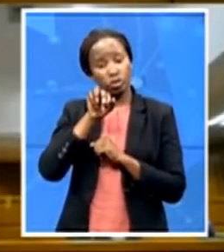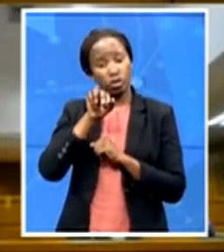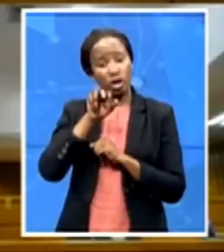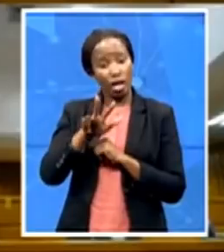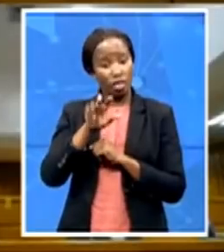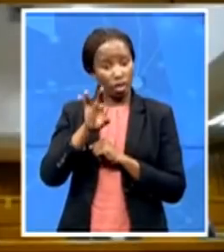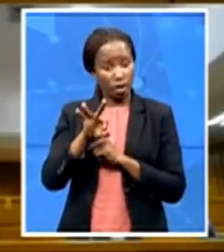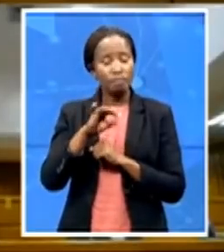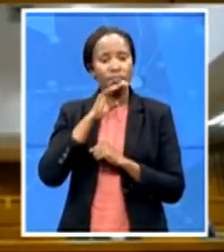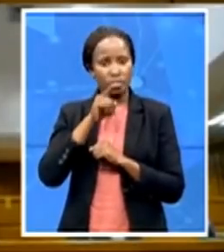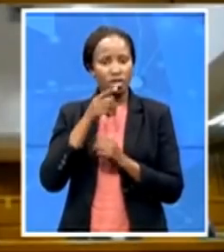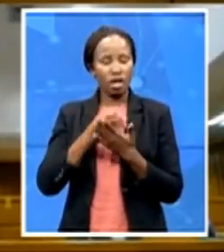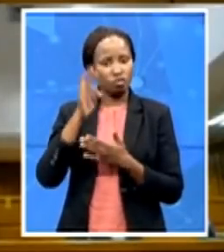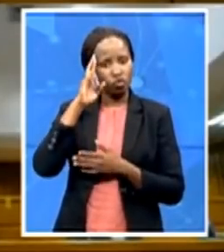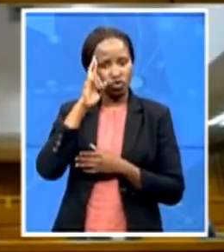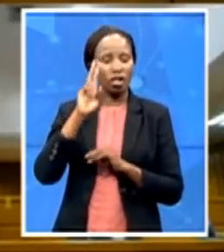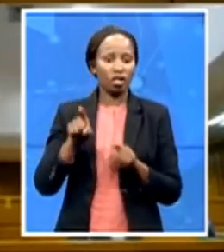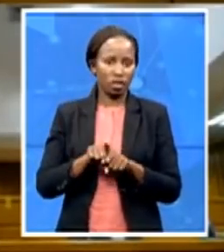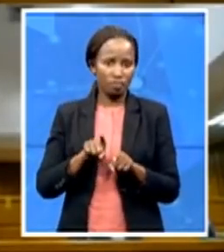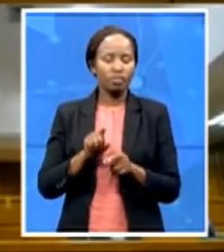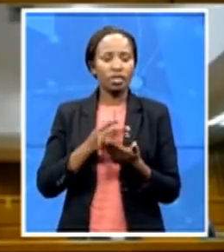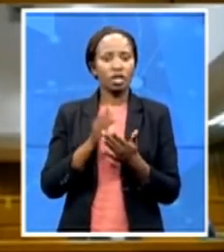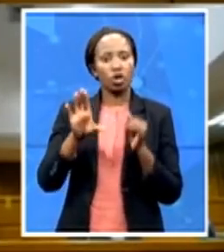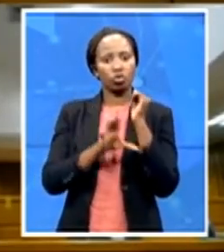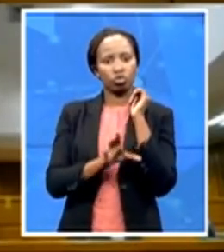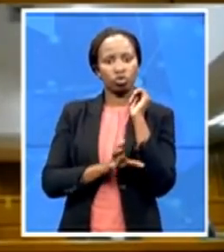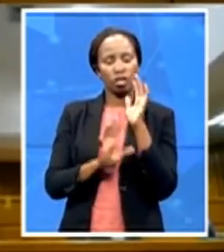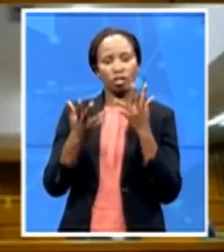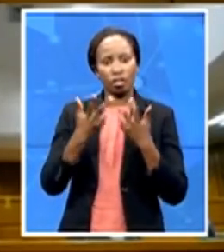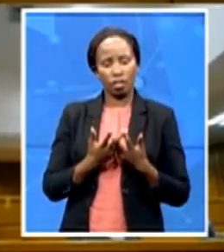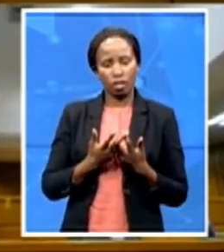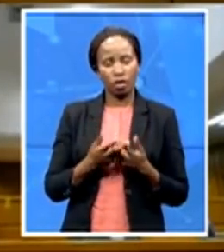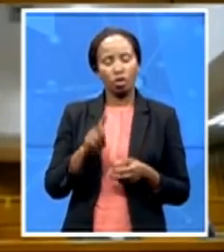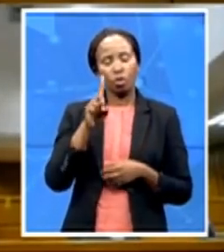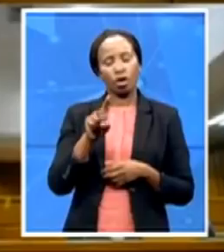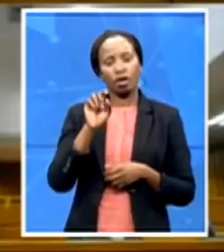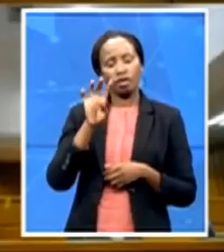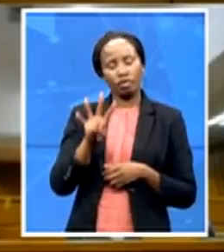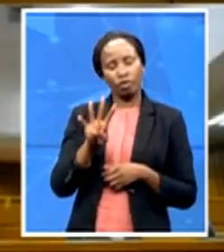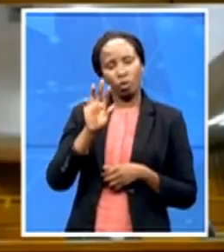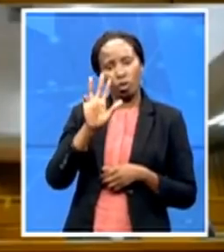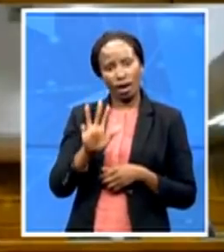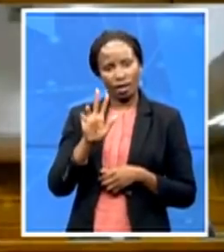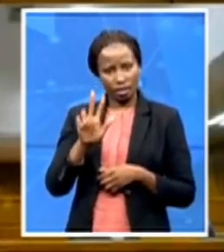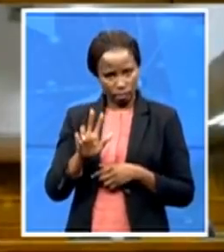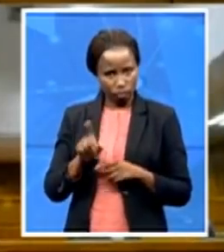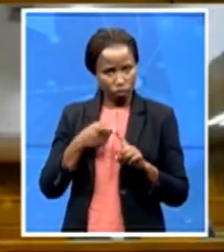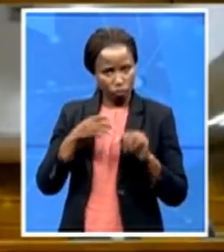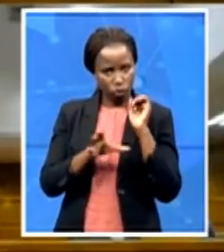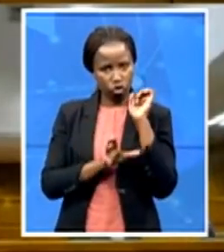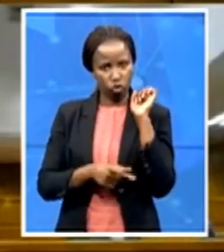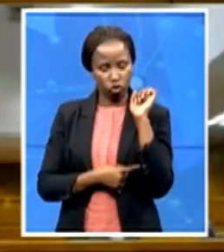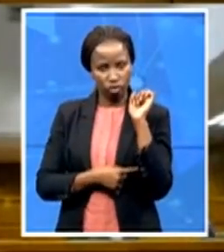Section 1941A of the Constitution for the Assembly to remove them